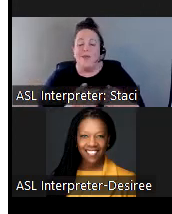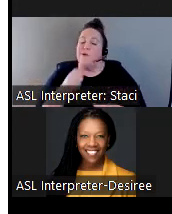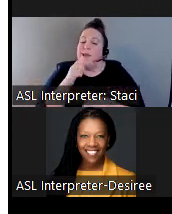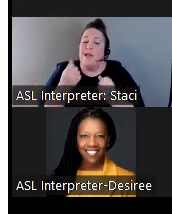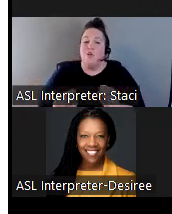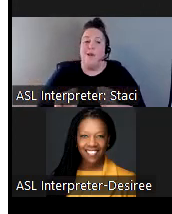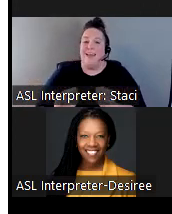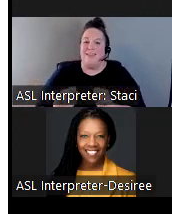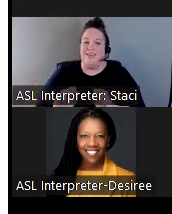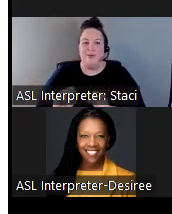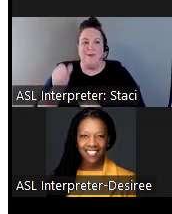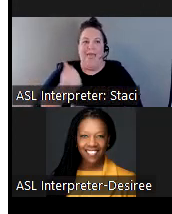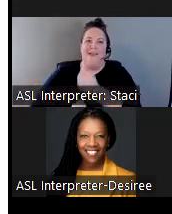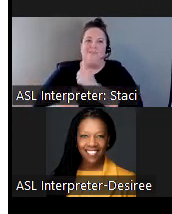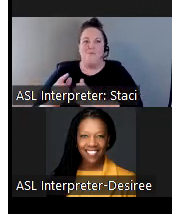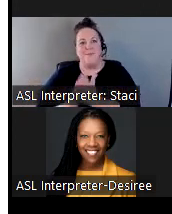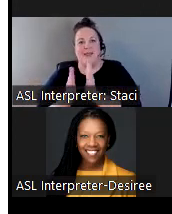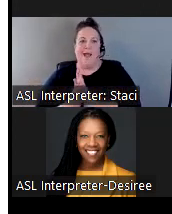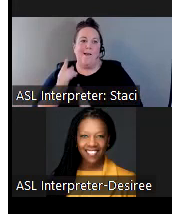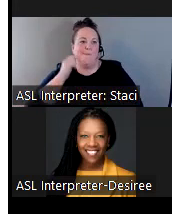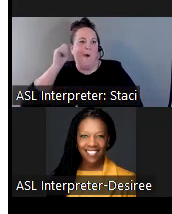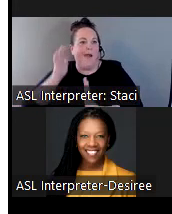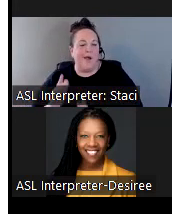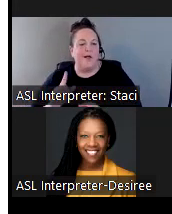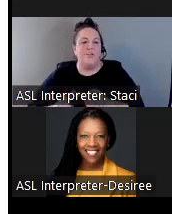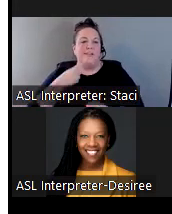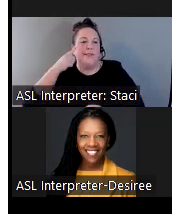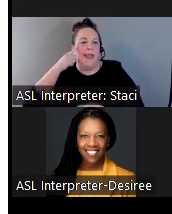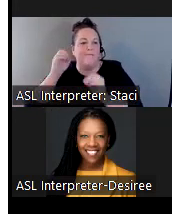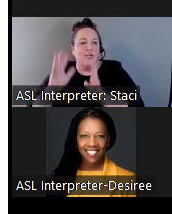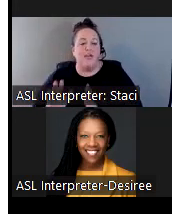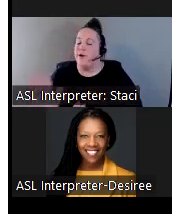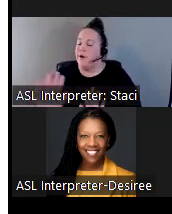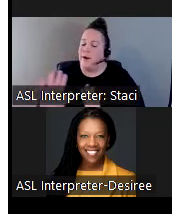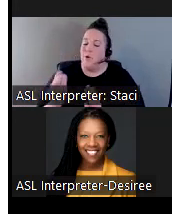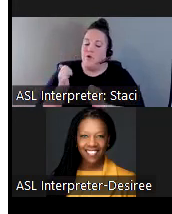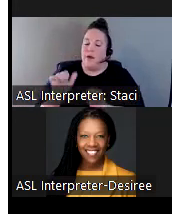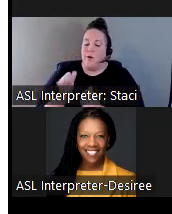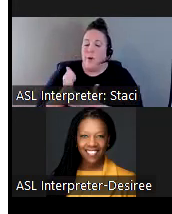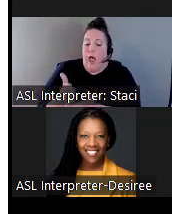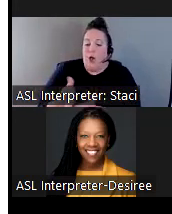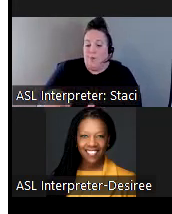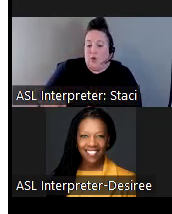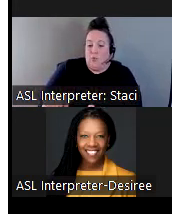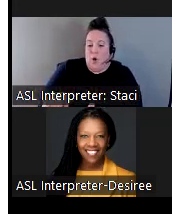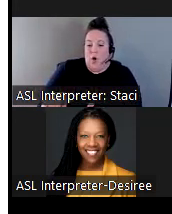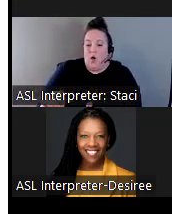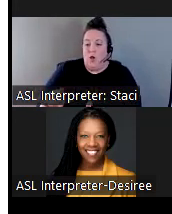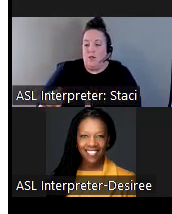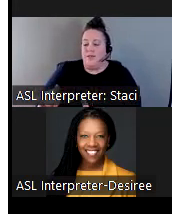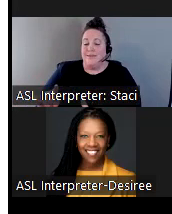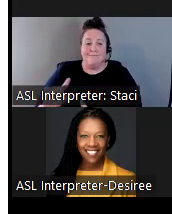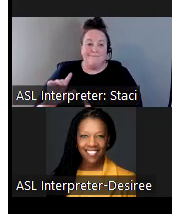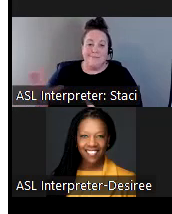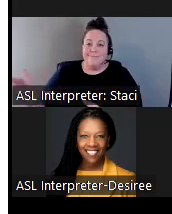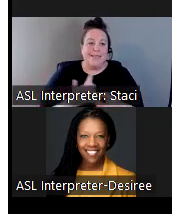into audiologists or deaf educators. We're trying to help you get these kids into the services that they